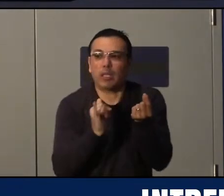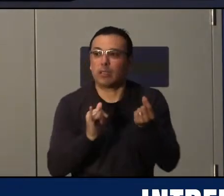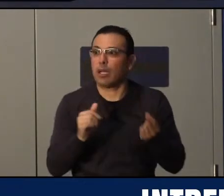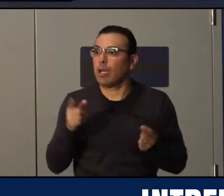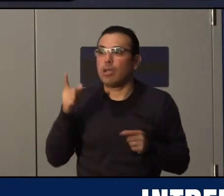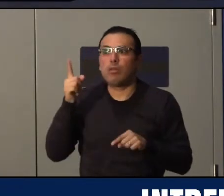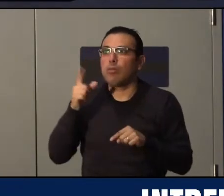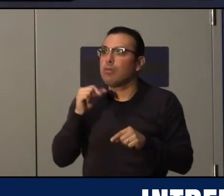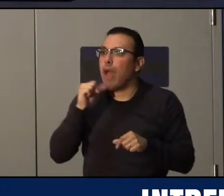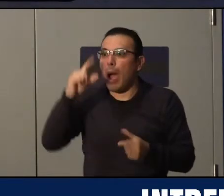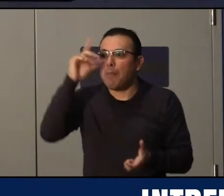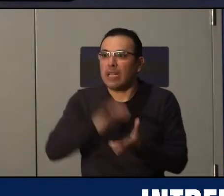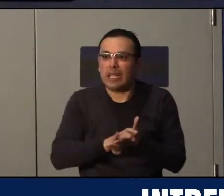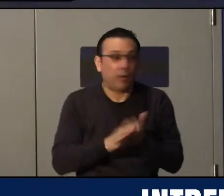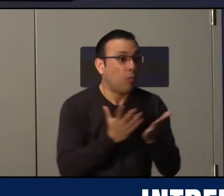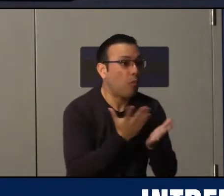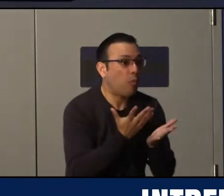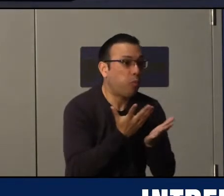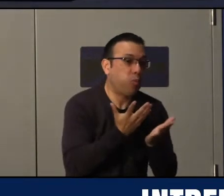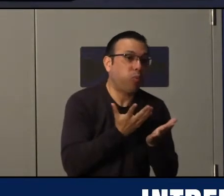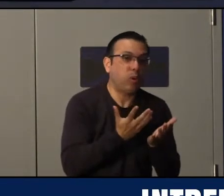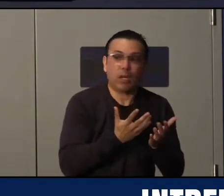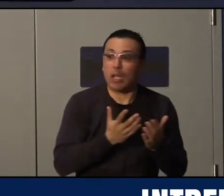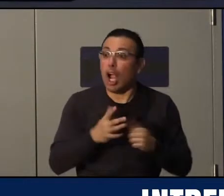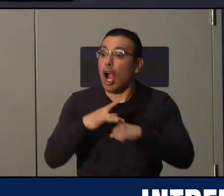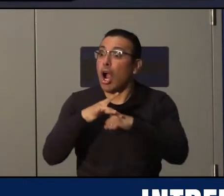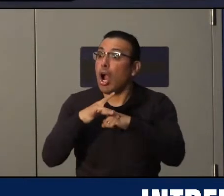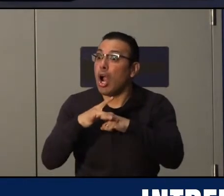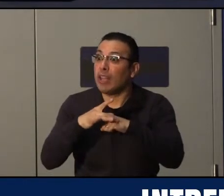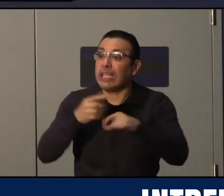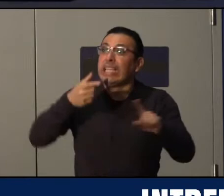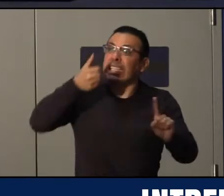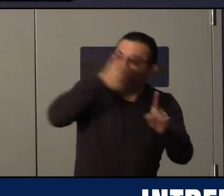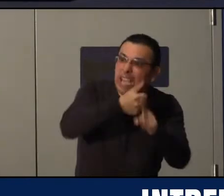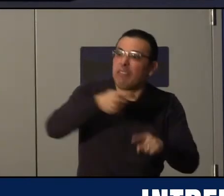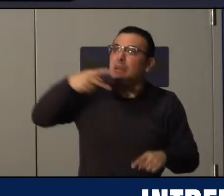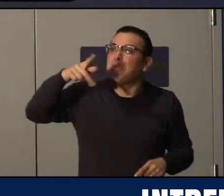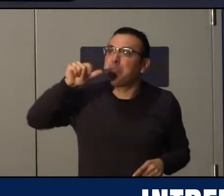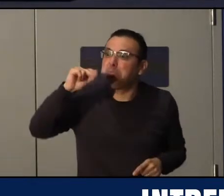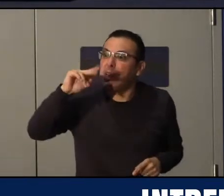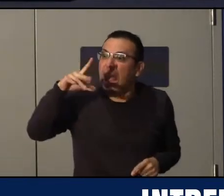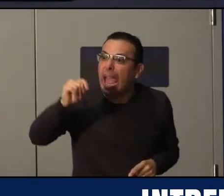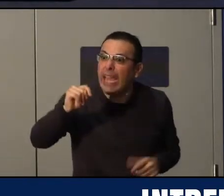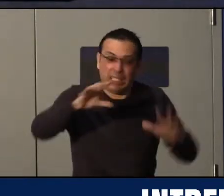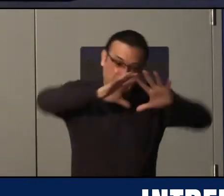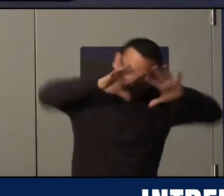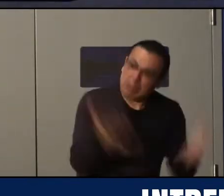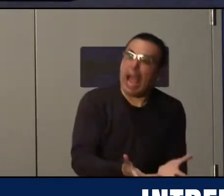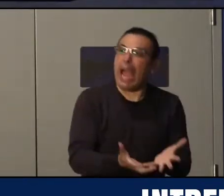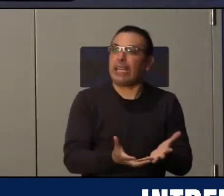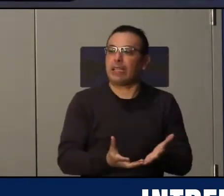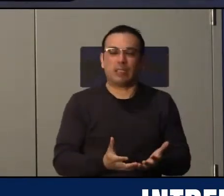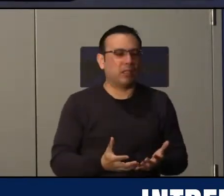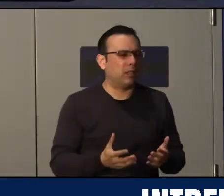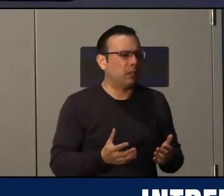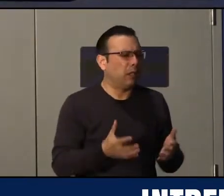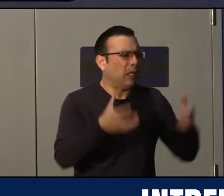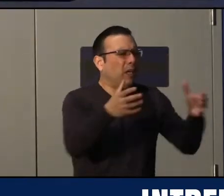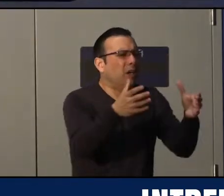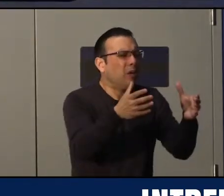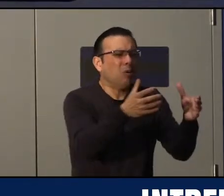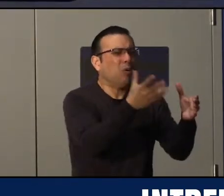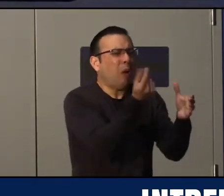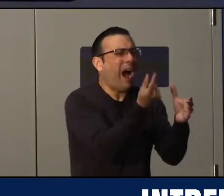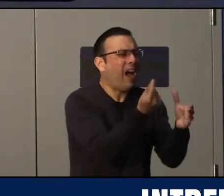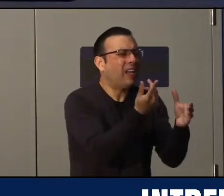won't believe it. And he goes, what's that? I said, the Earth is a planet. And that's the thing I said to him. He goes, what? And he looks at me